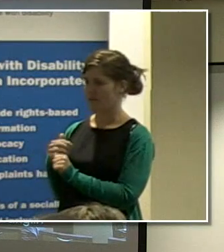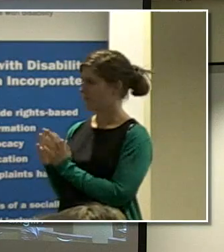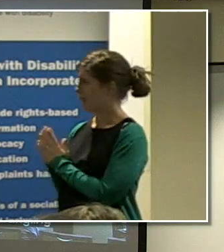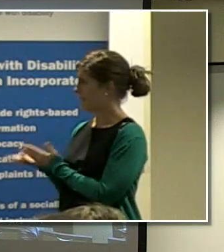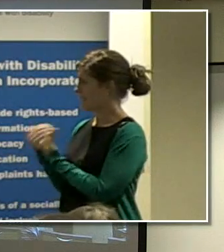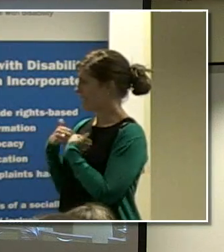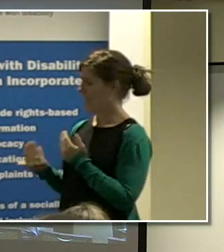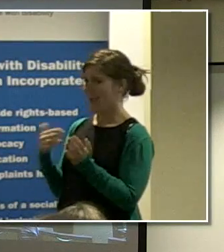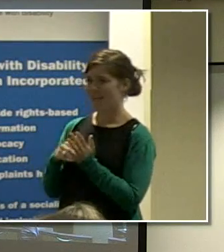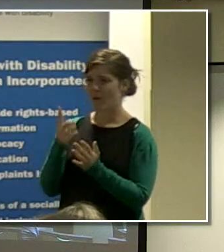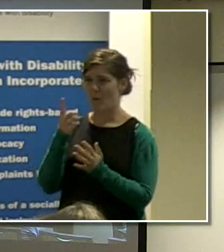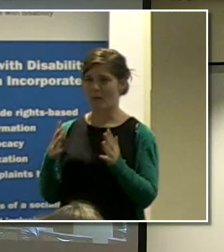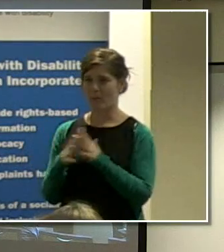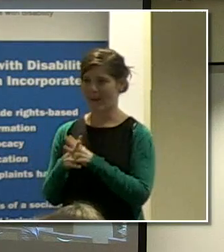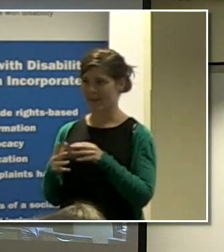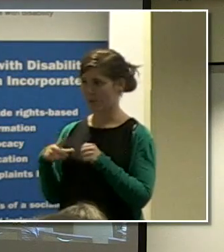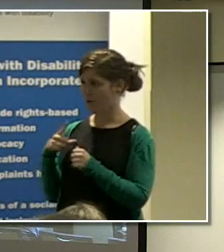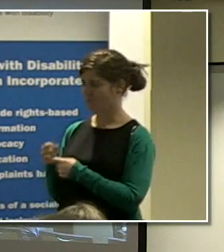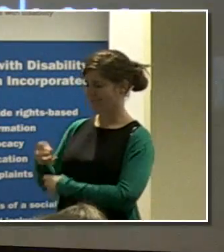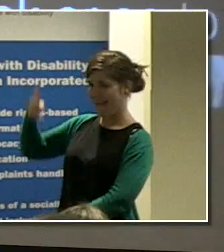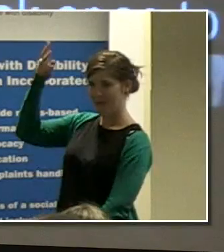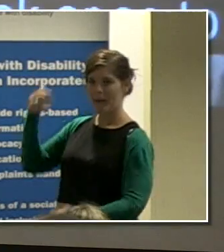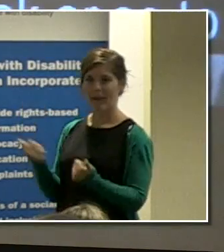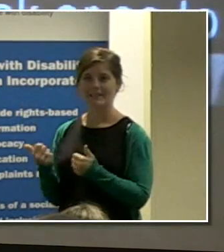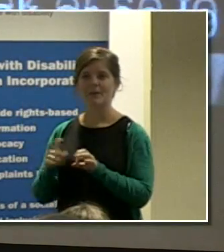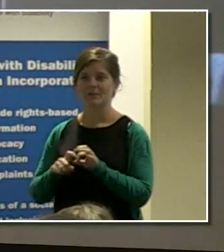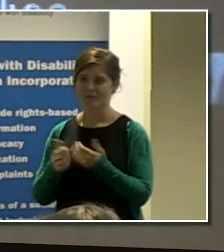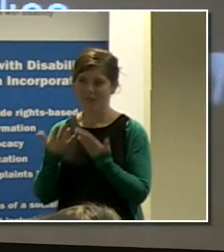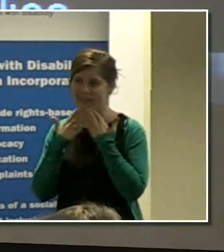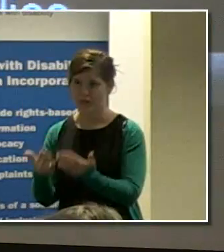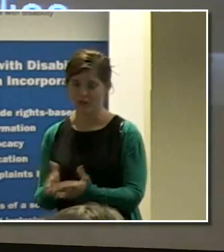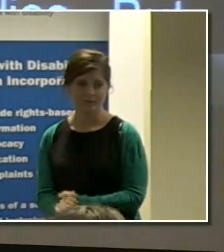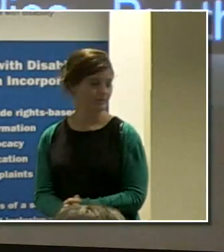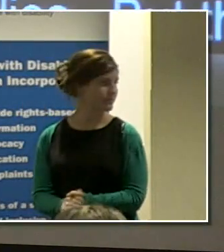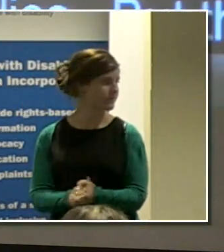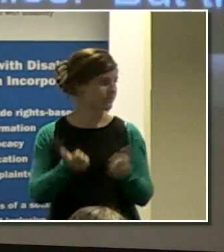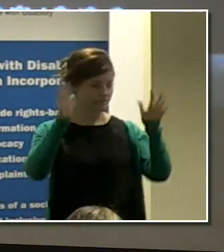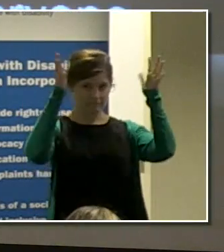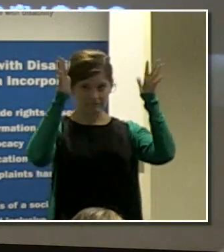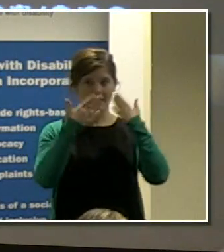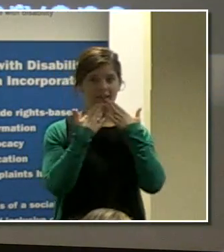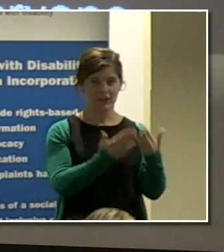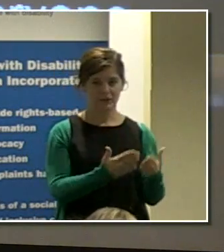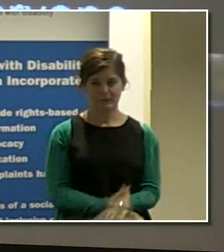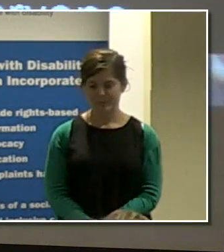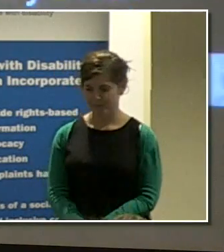week or so to get all of the replies in. But thank you, everyone. Okay, and thanks.